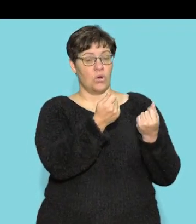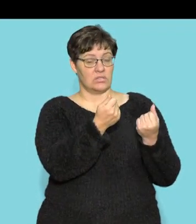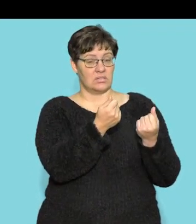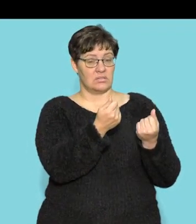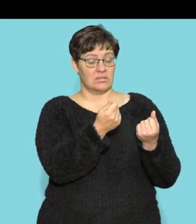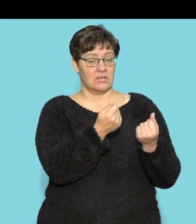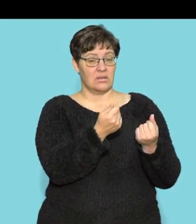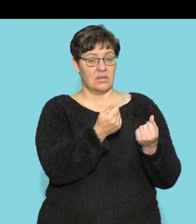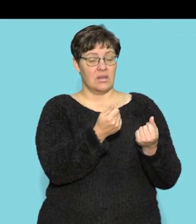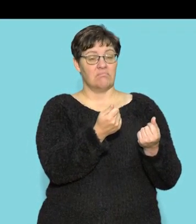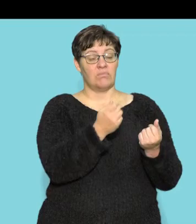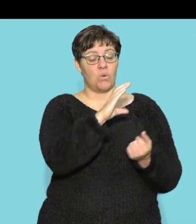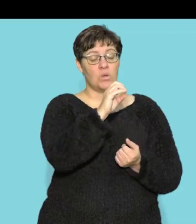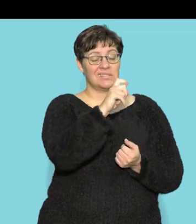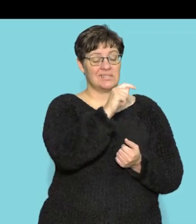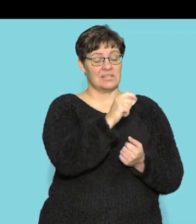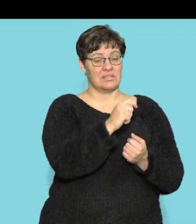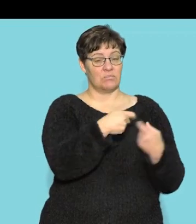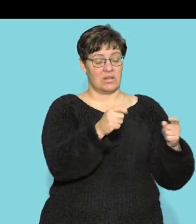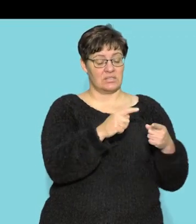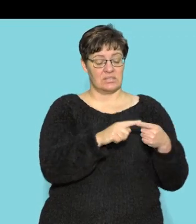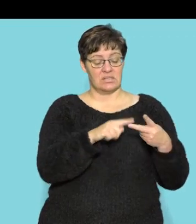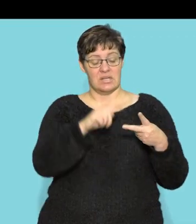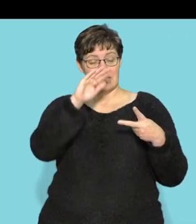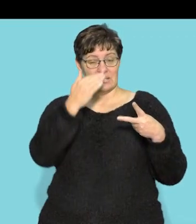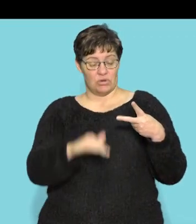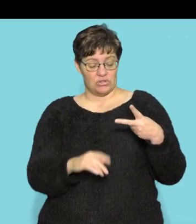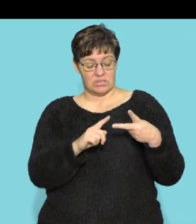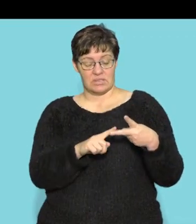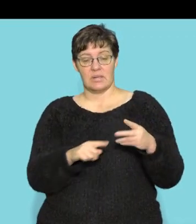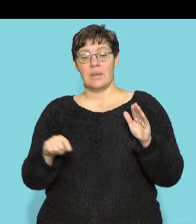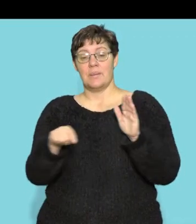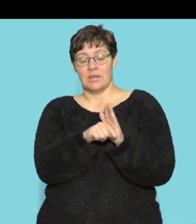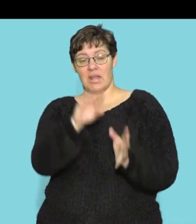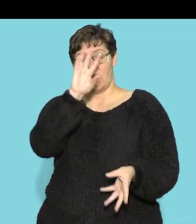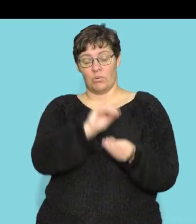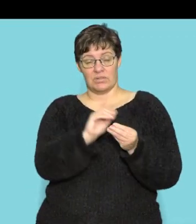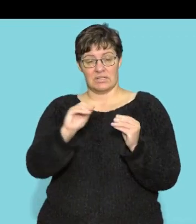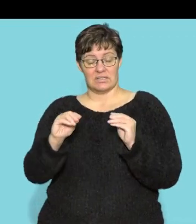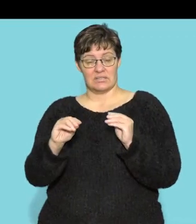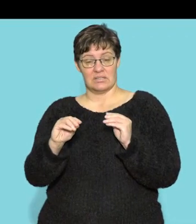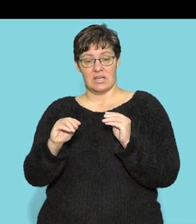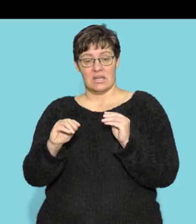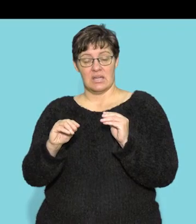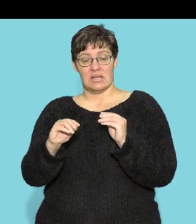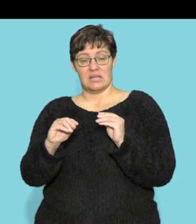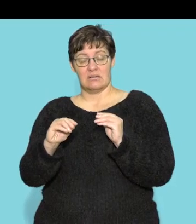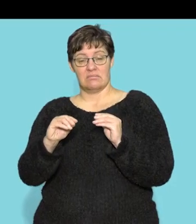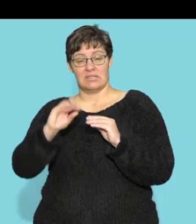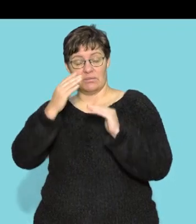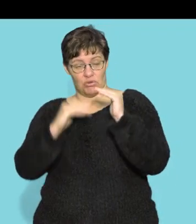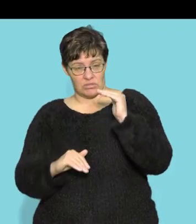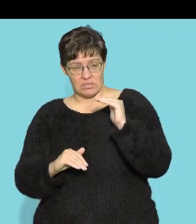your accumulated depreciation, cost price minus accumulated depreciation obviously gives me